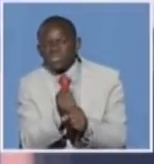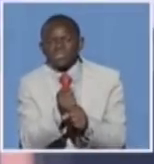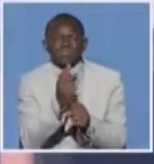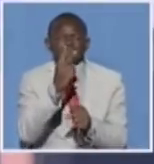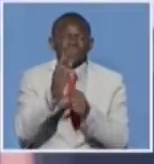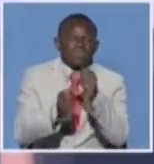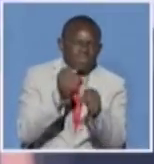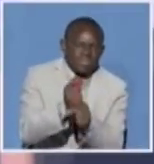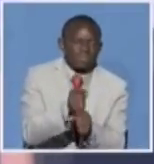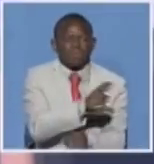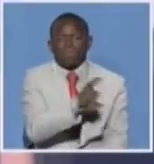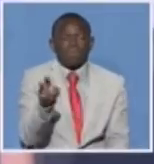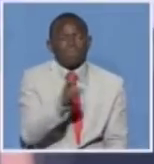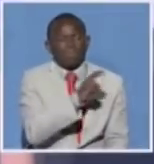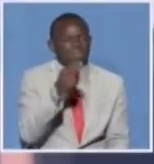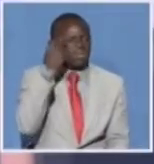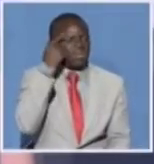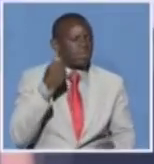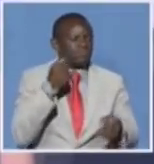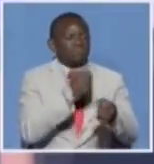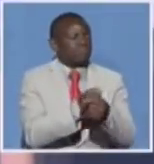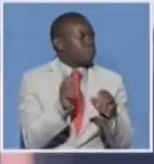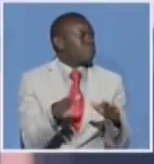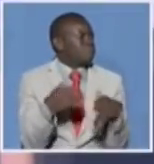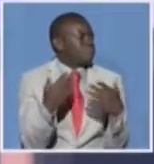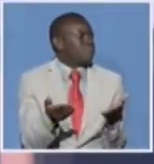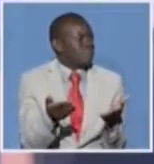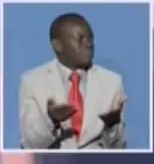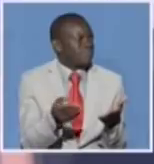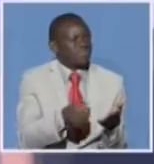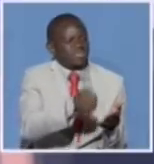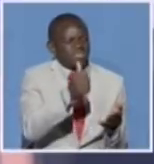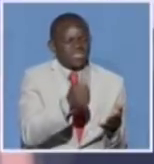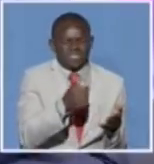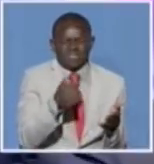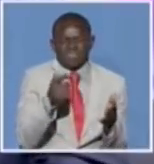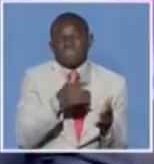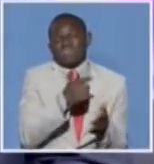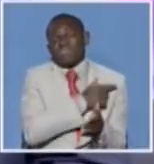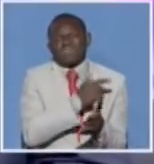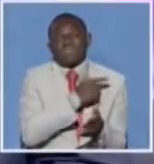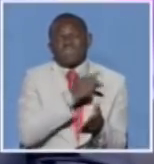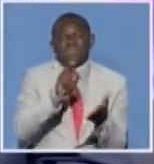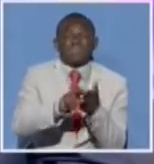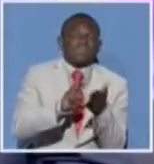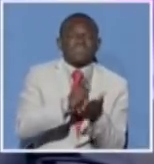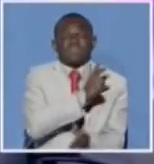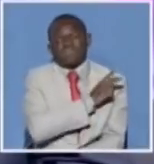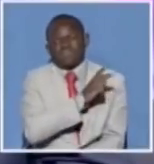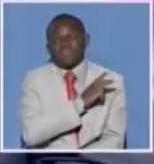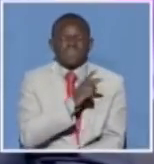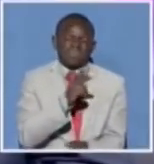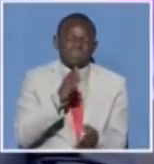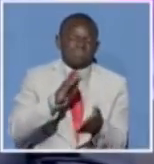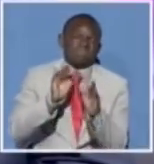that assignment. So the easier thing is not to report at all. Well, what I would say to